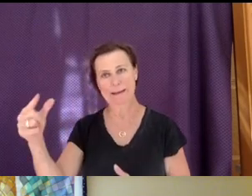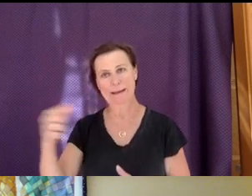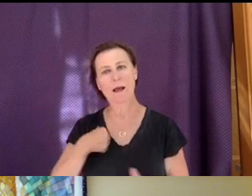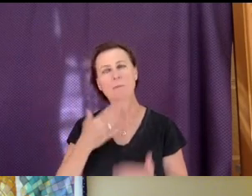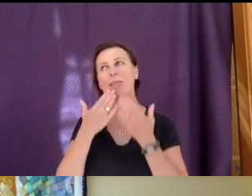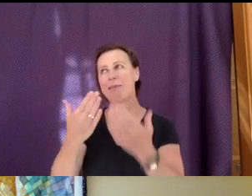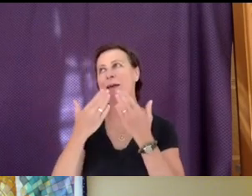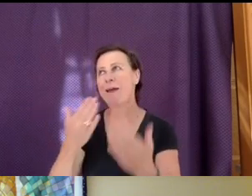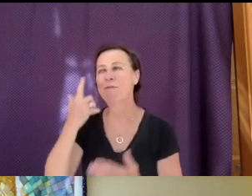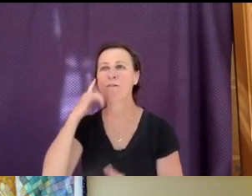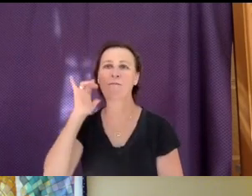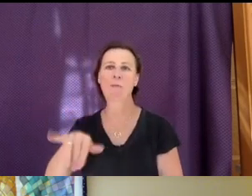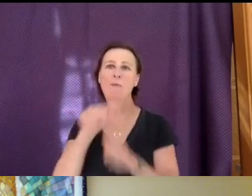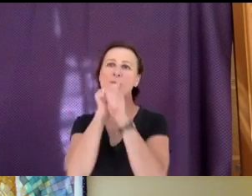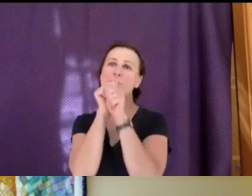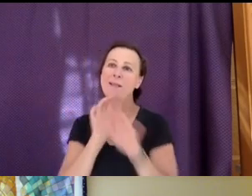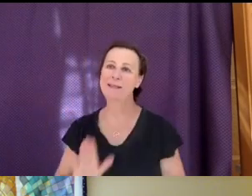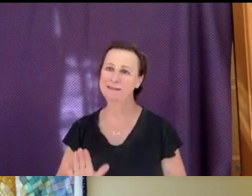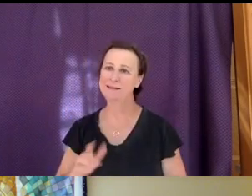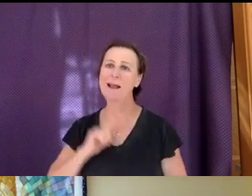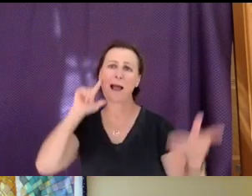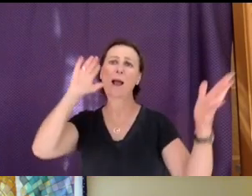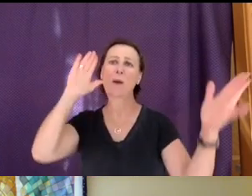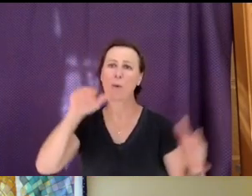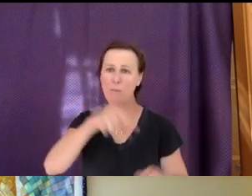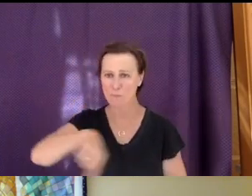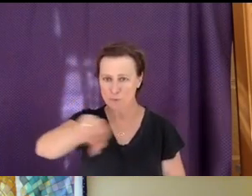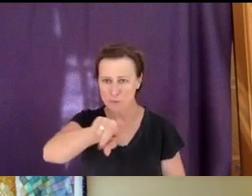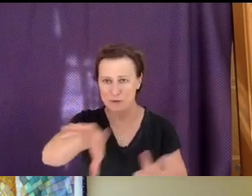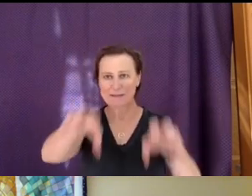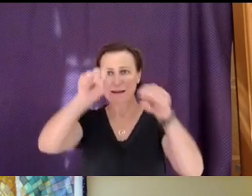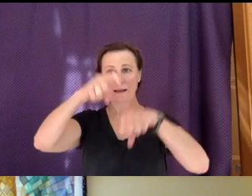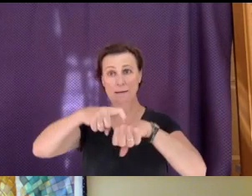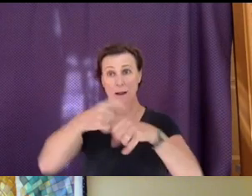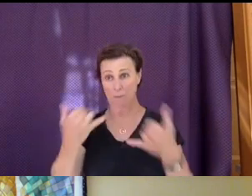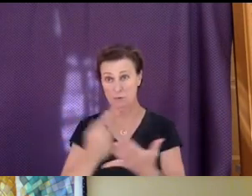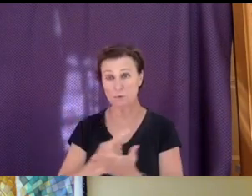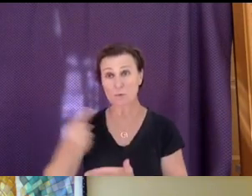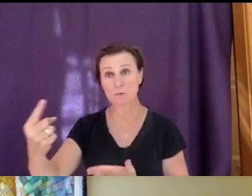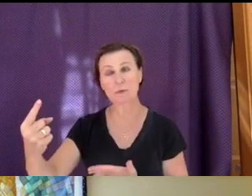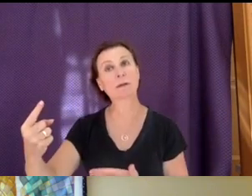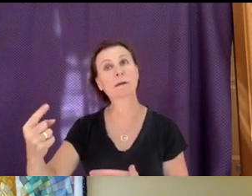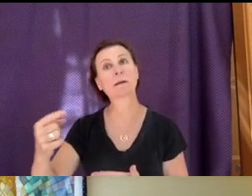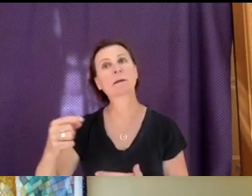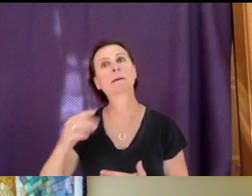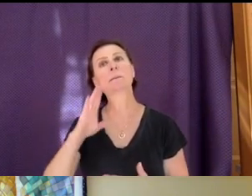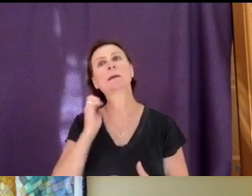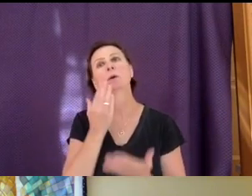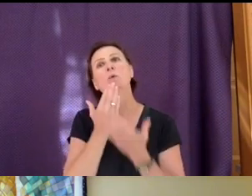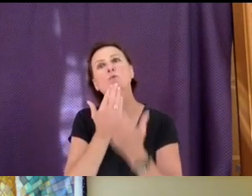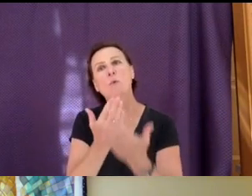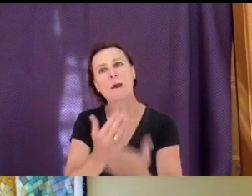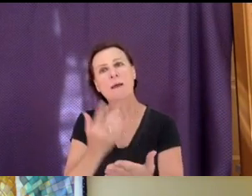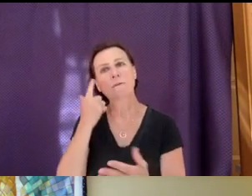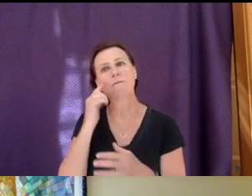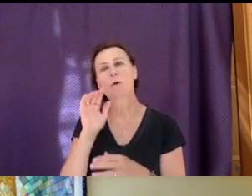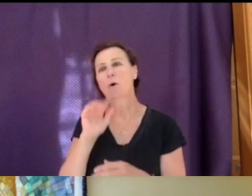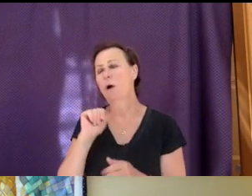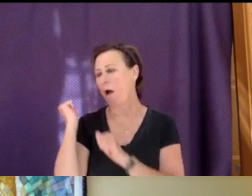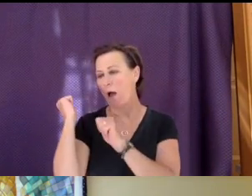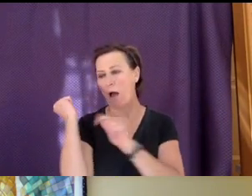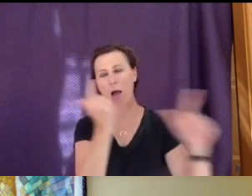blessings. I hope you will take the time this week to be grateful for all the blessings of